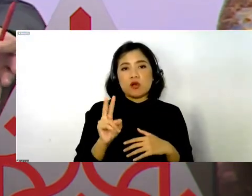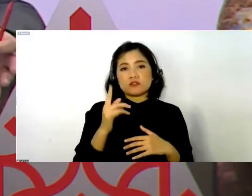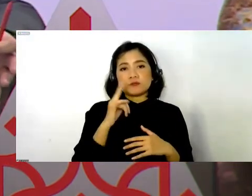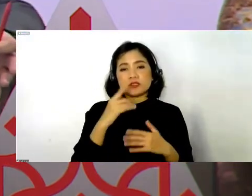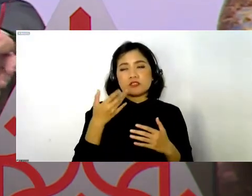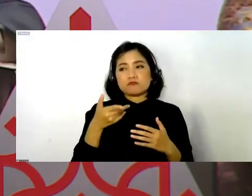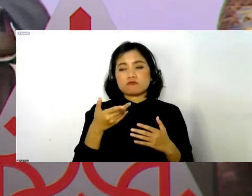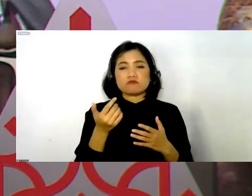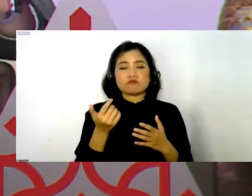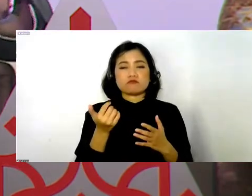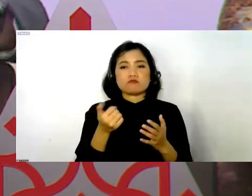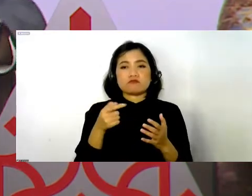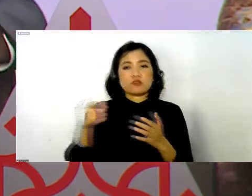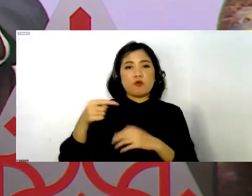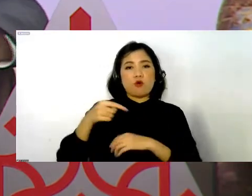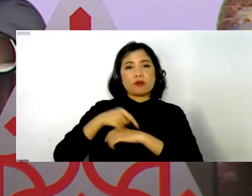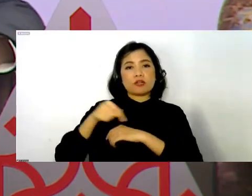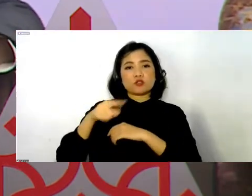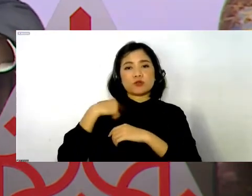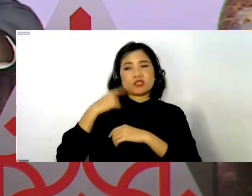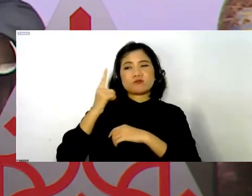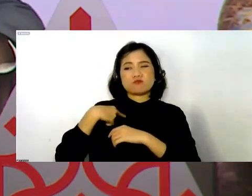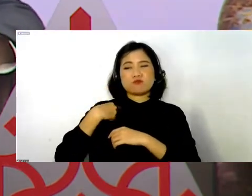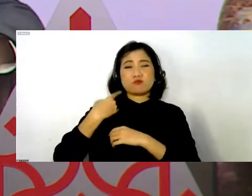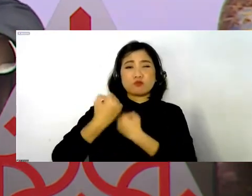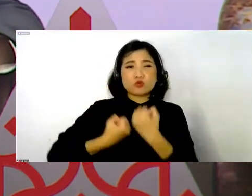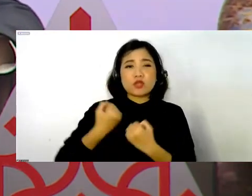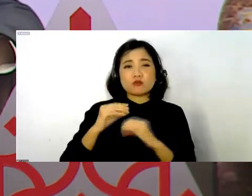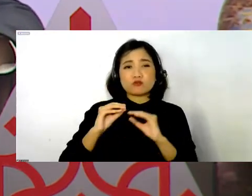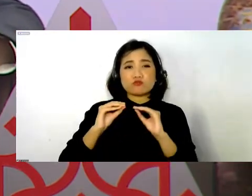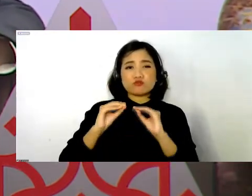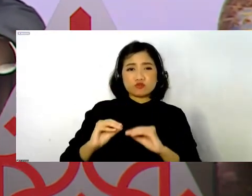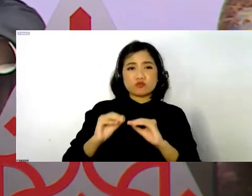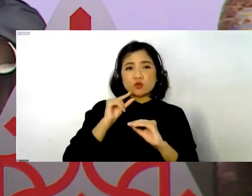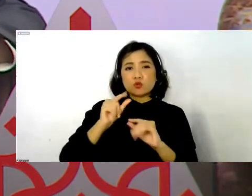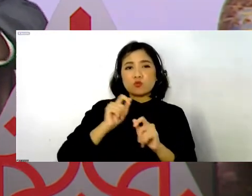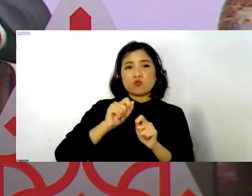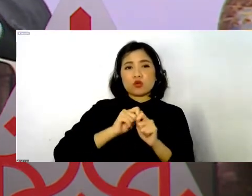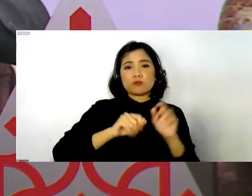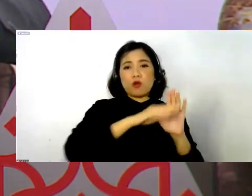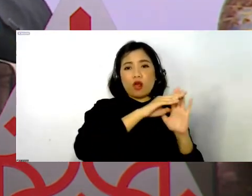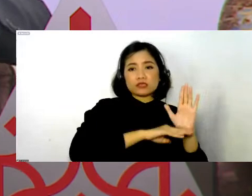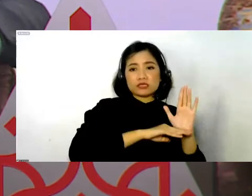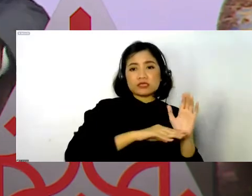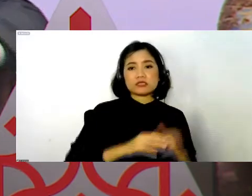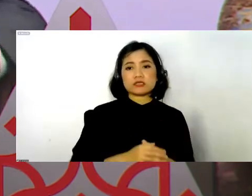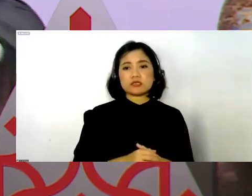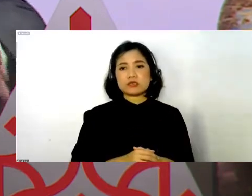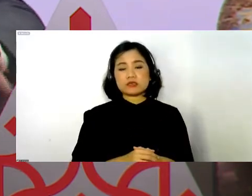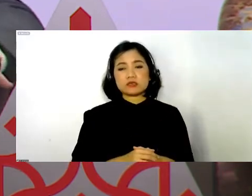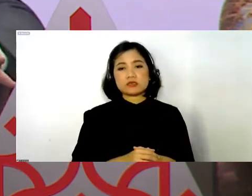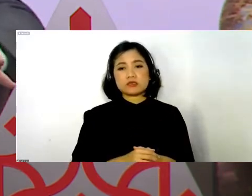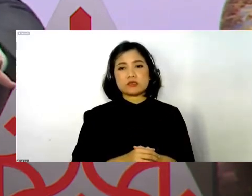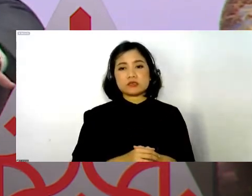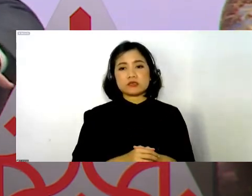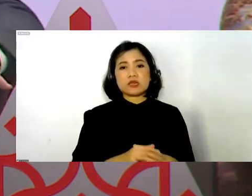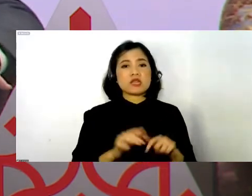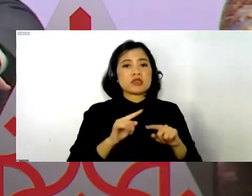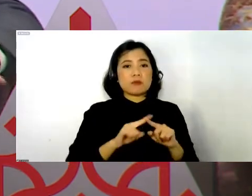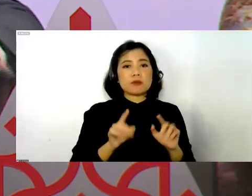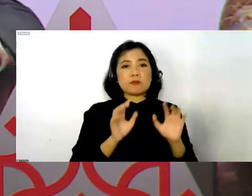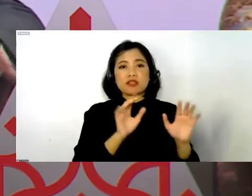have information on the tax. It's only about 11-12%, Pak Bambang, so the rest is using proxy. Other country, it's very